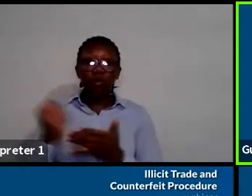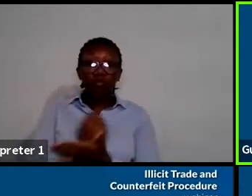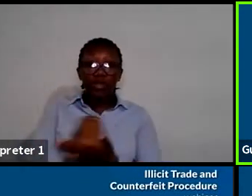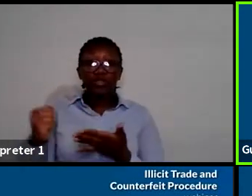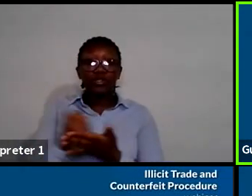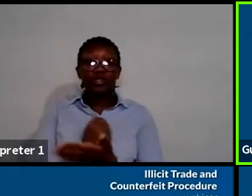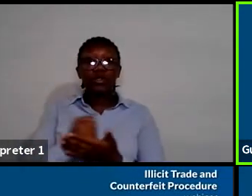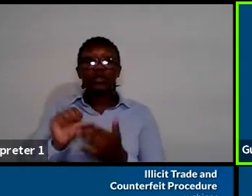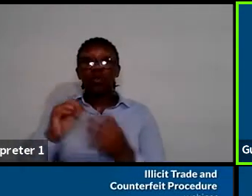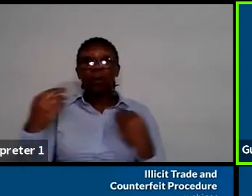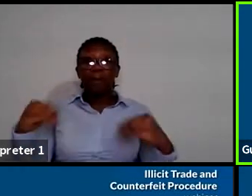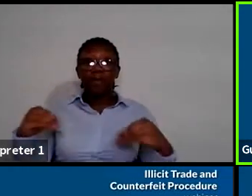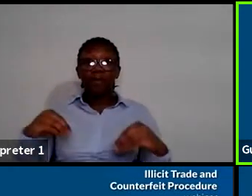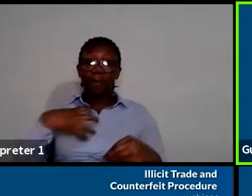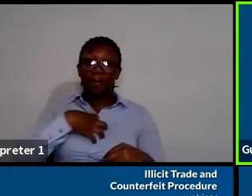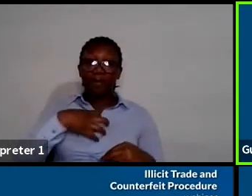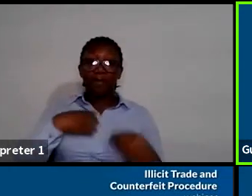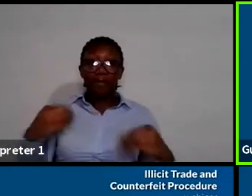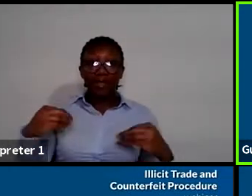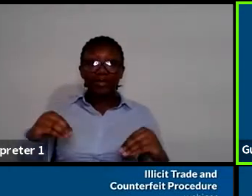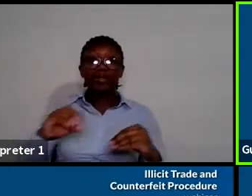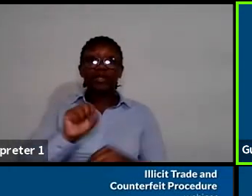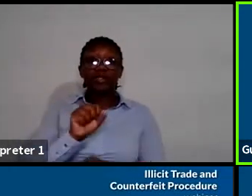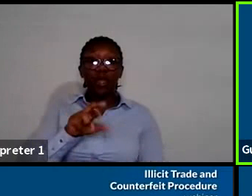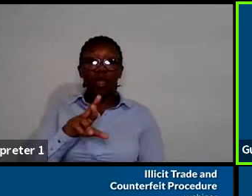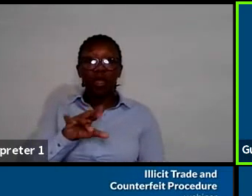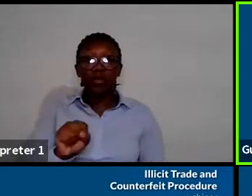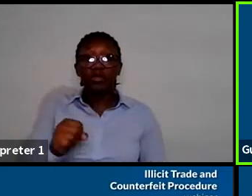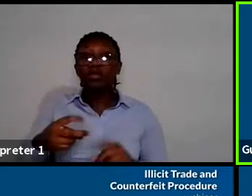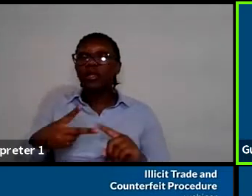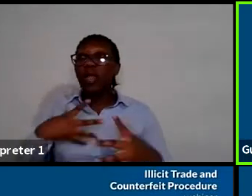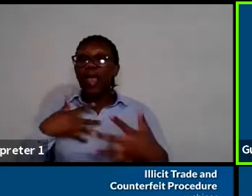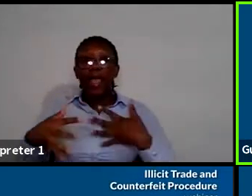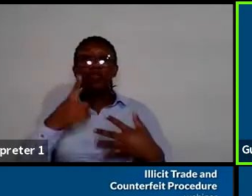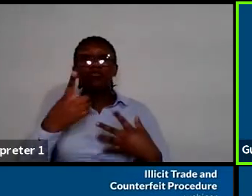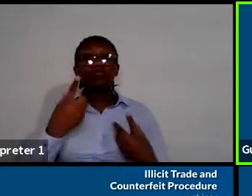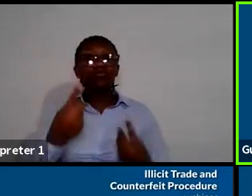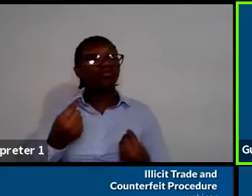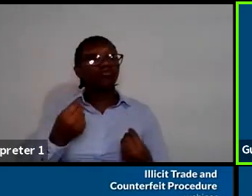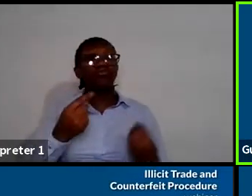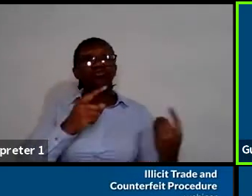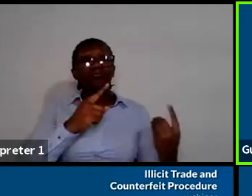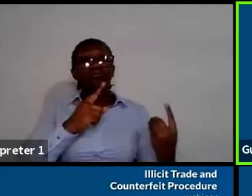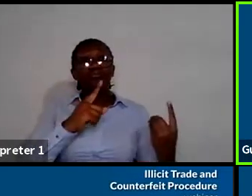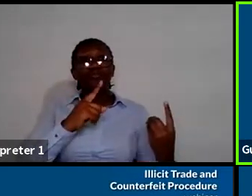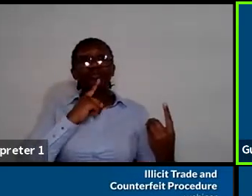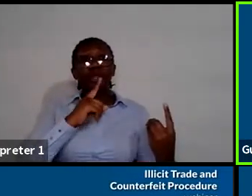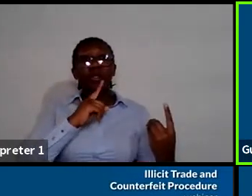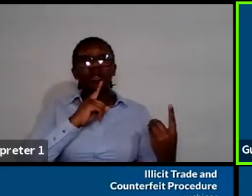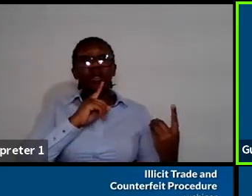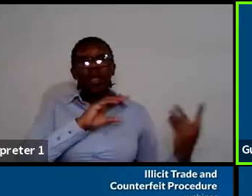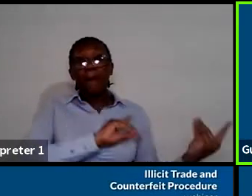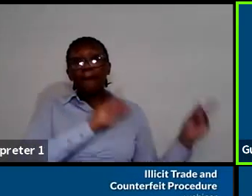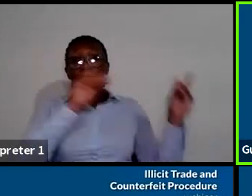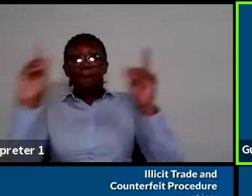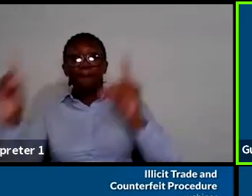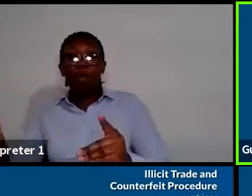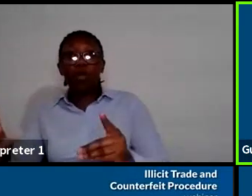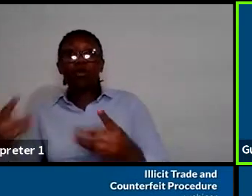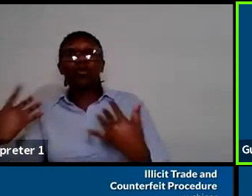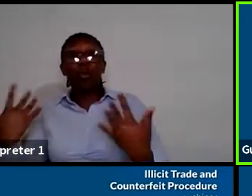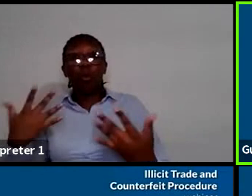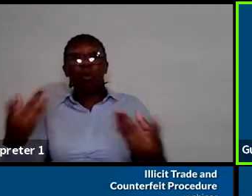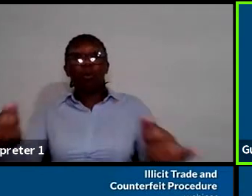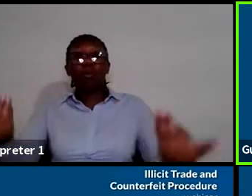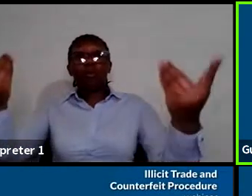your business with SARS, whether you want to do import and exportation or you want to trade as a clearing agent.